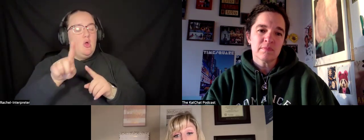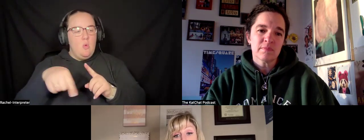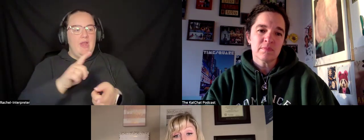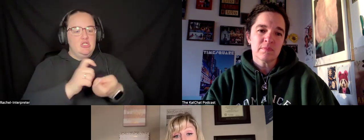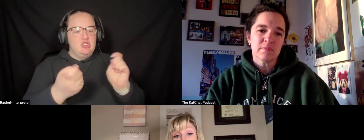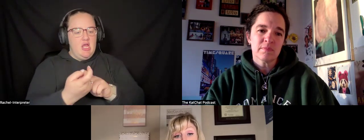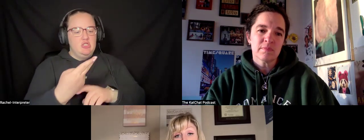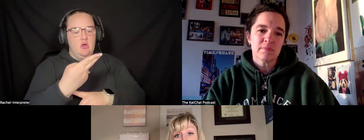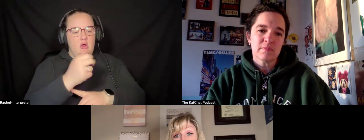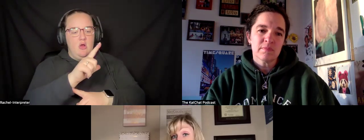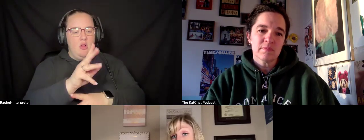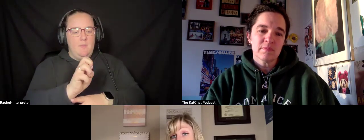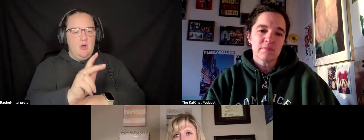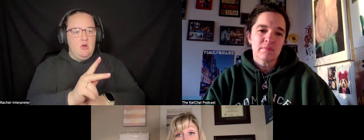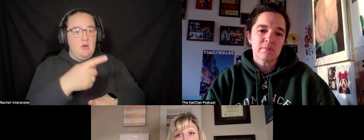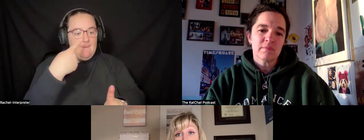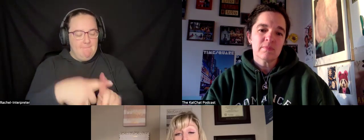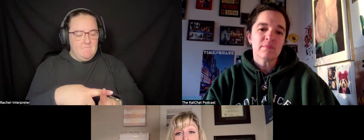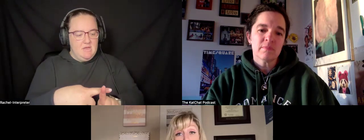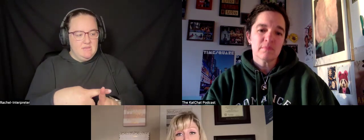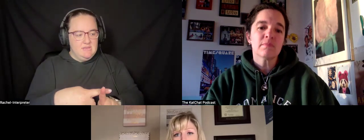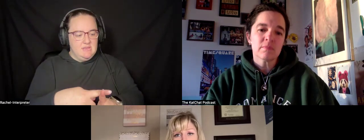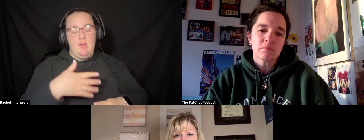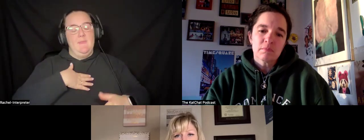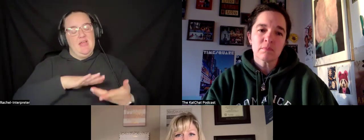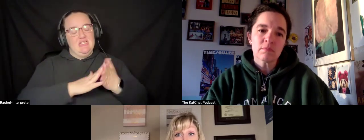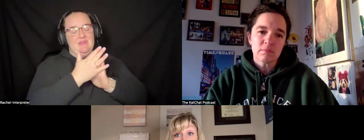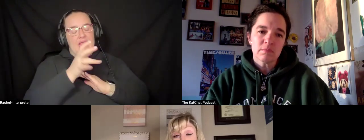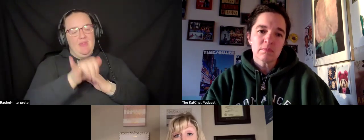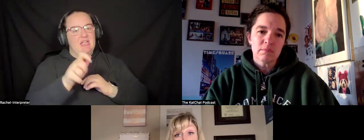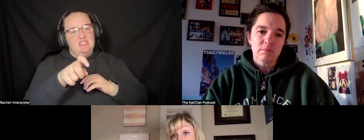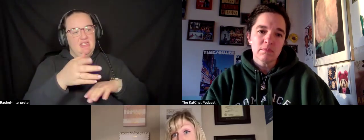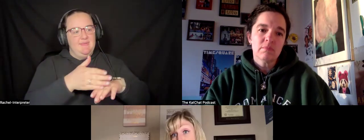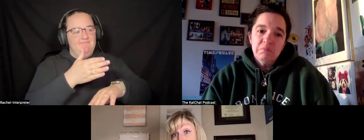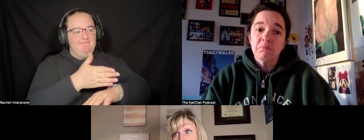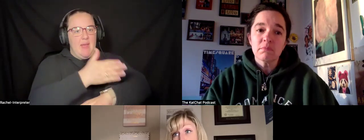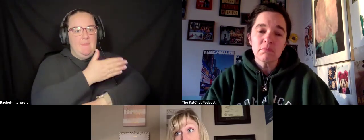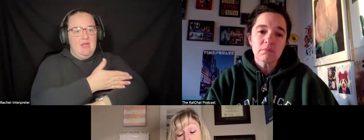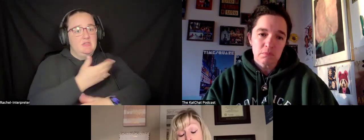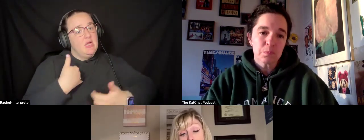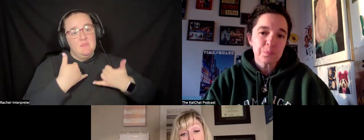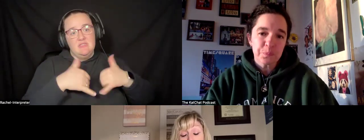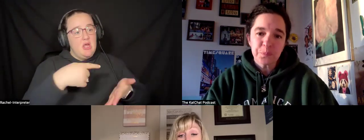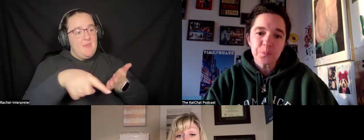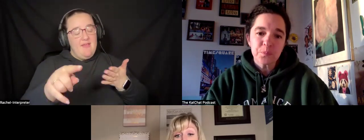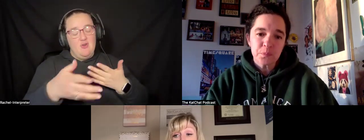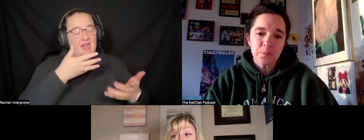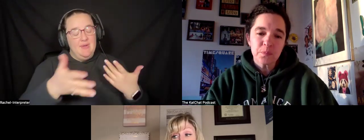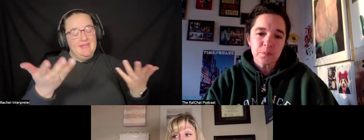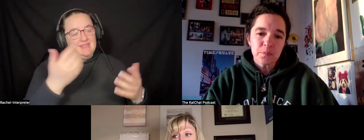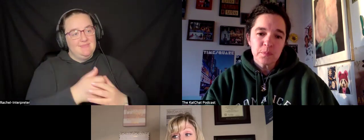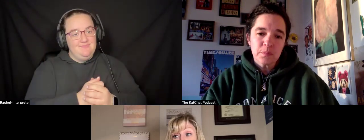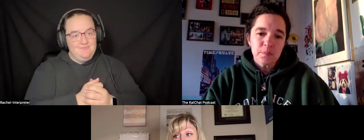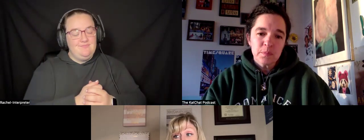Plus, so mine just became that. I think I just had to update it. So I'm still paying for it anyway.